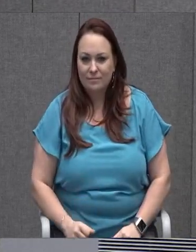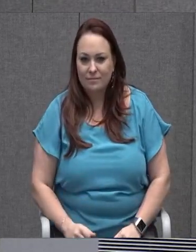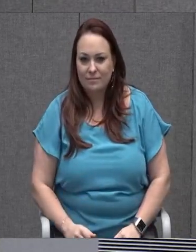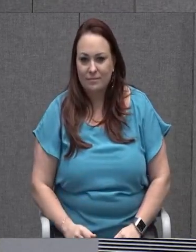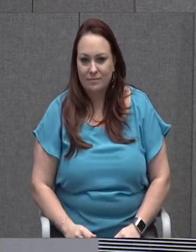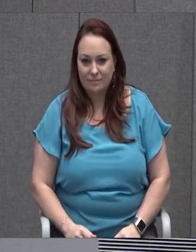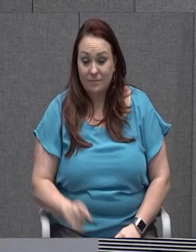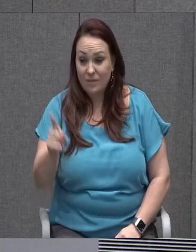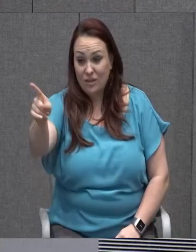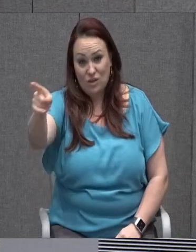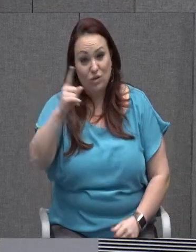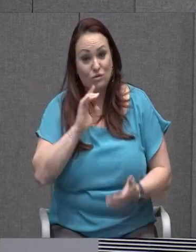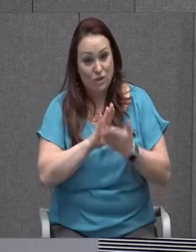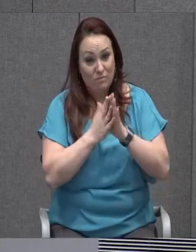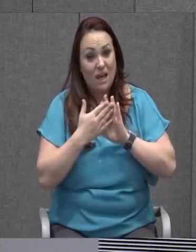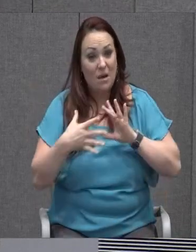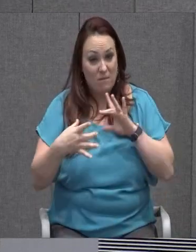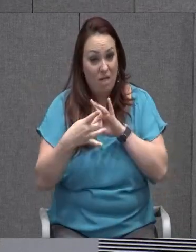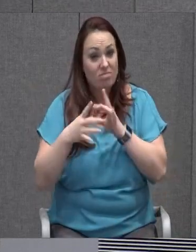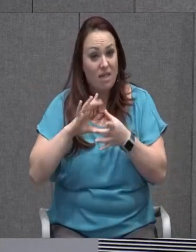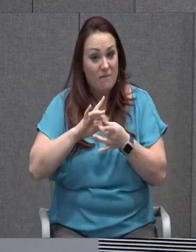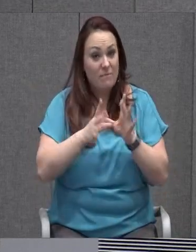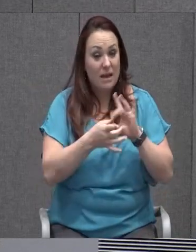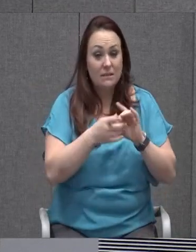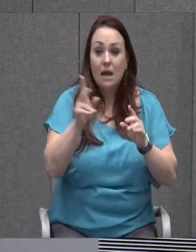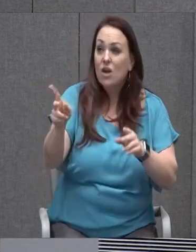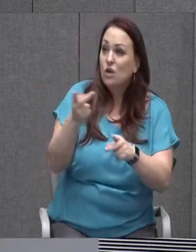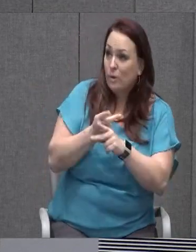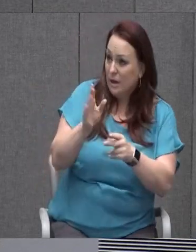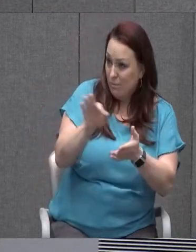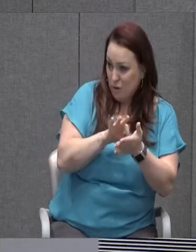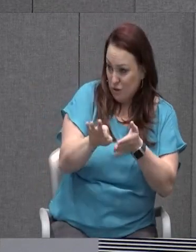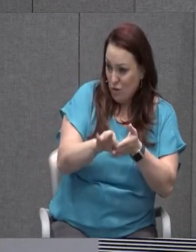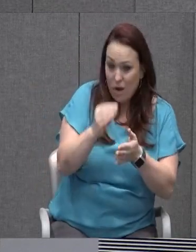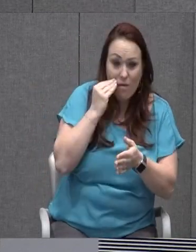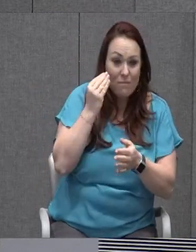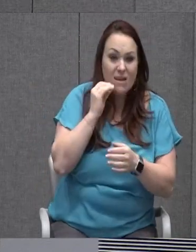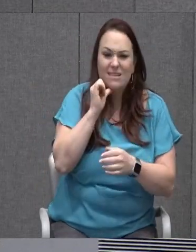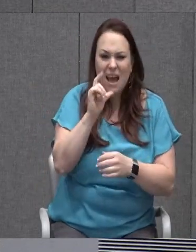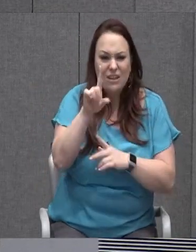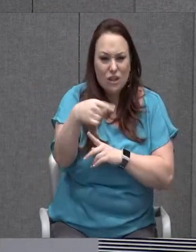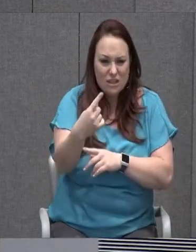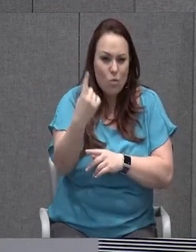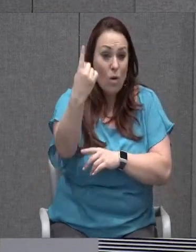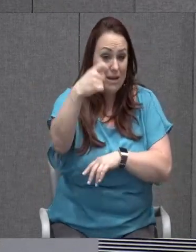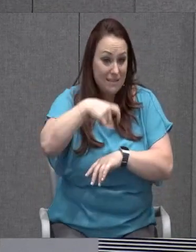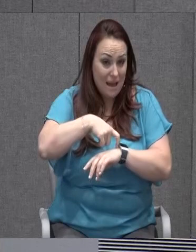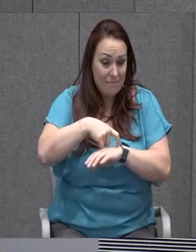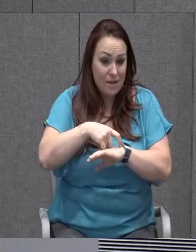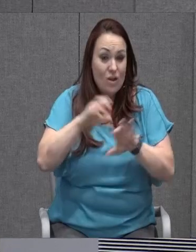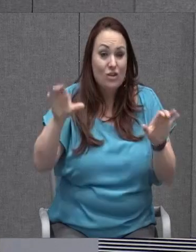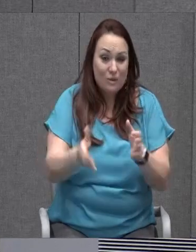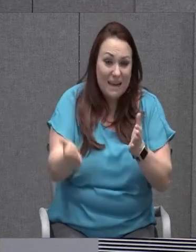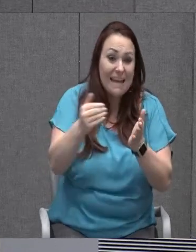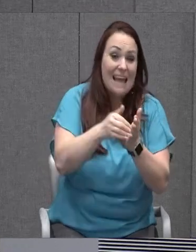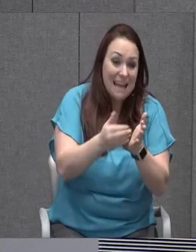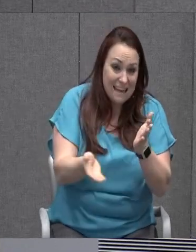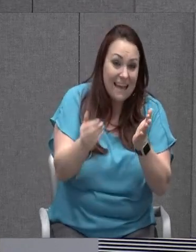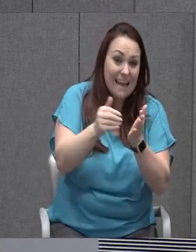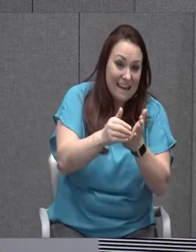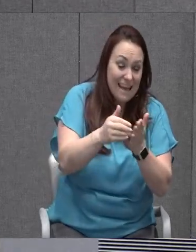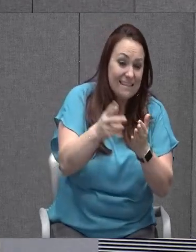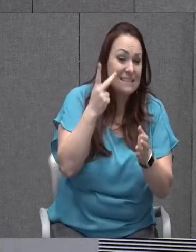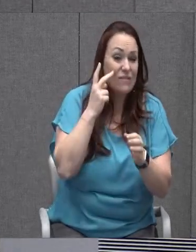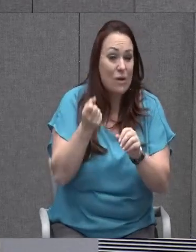in the Olympics. I want you to keep your score at home. Don't just do this one time. Replay it and do it again. See if you can beat your